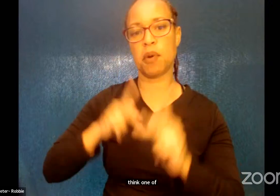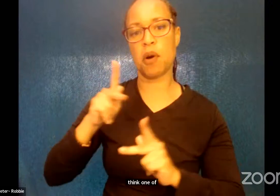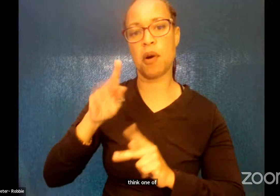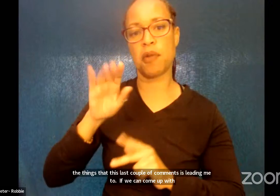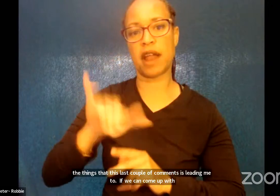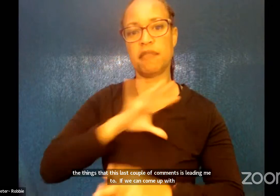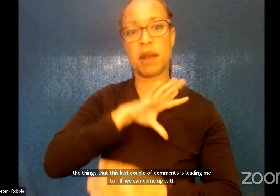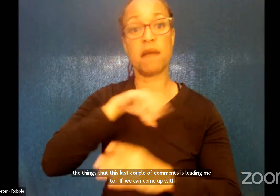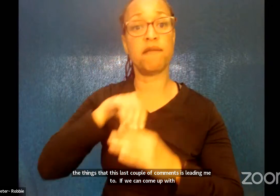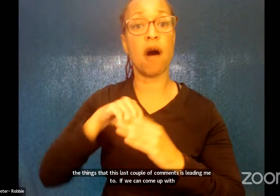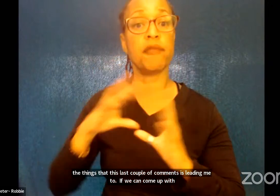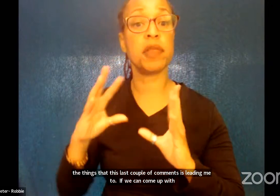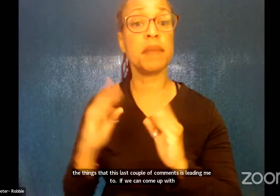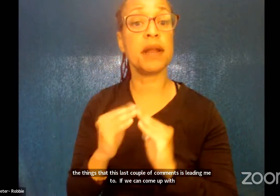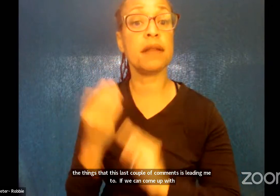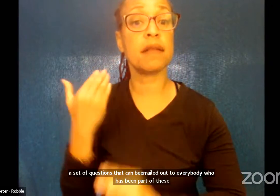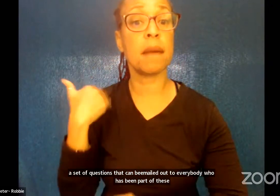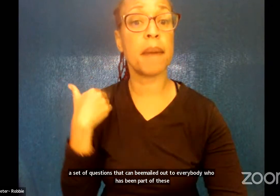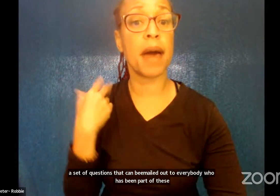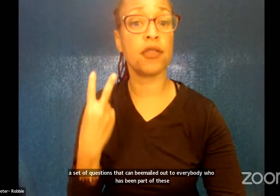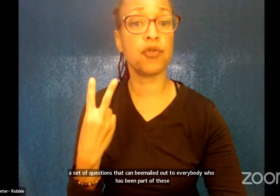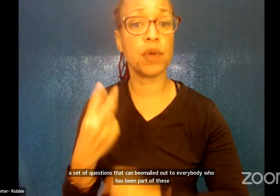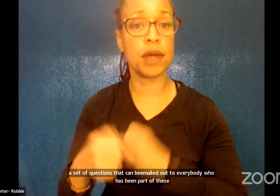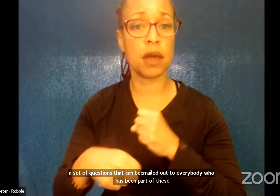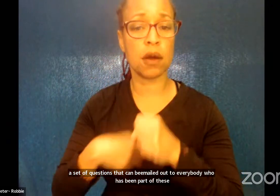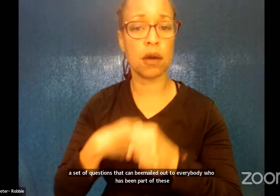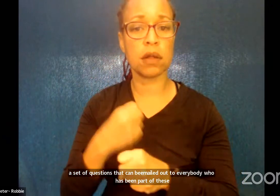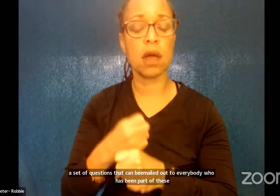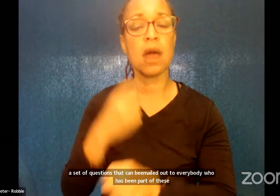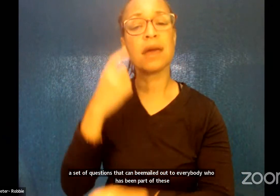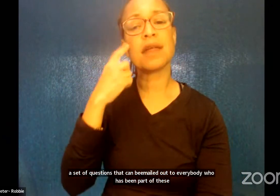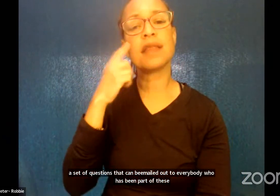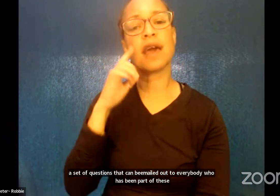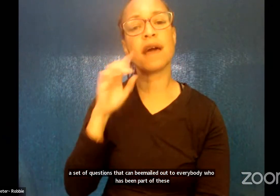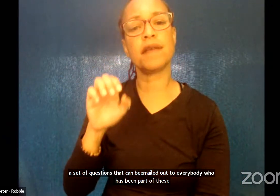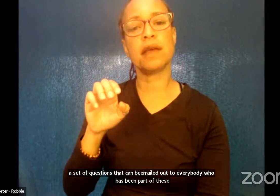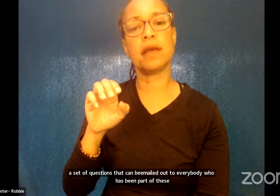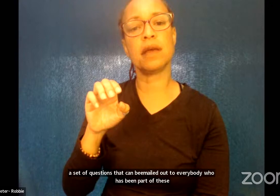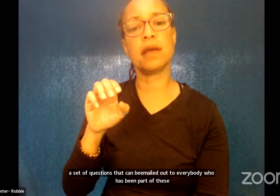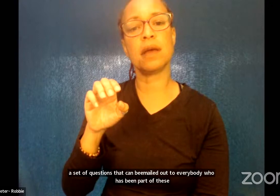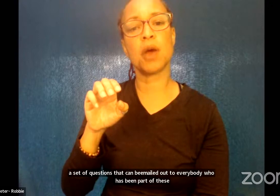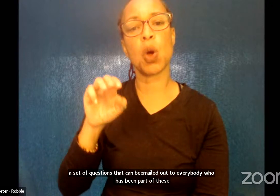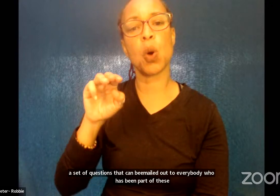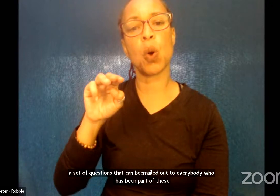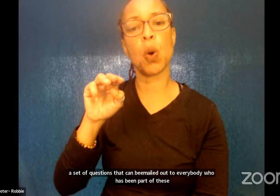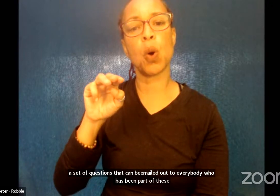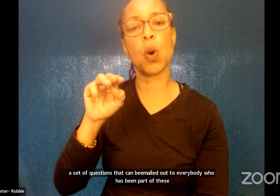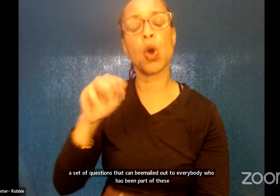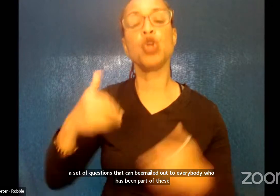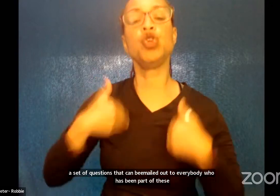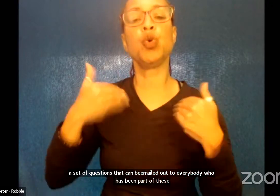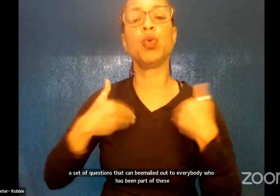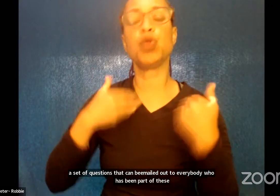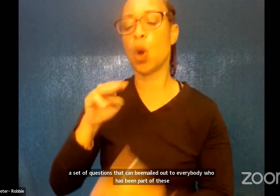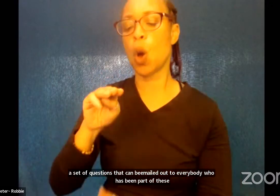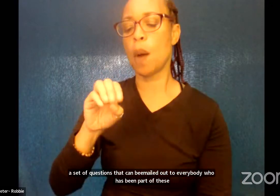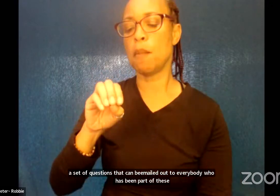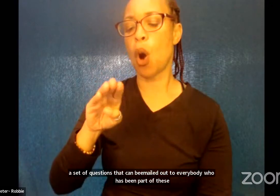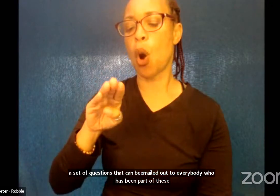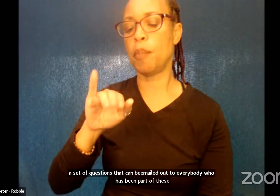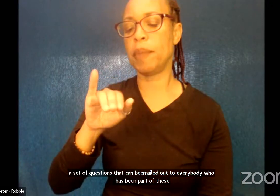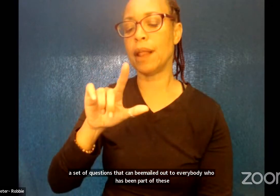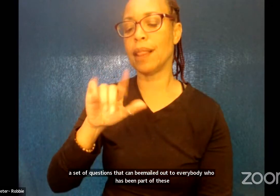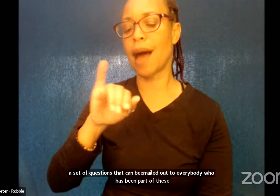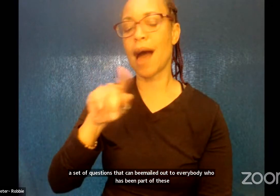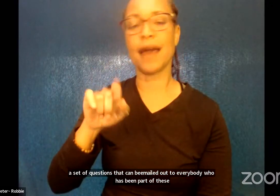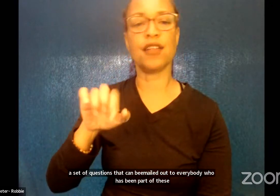years, to sort of say, you know, because I think about Umoja, you know, the Umoja youth mobilizers with Kim Rose. Kim's